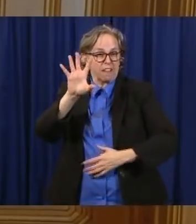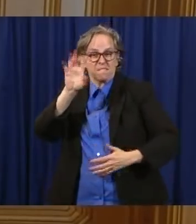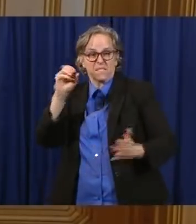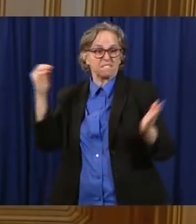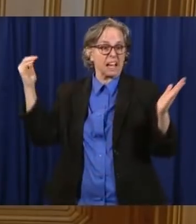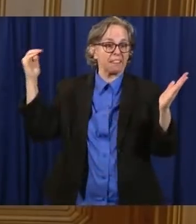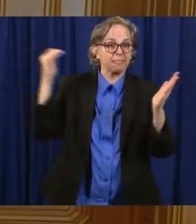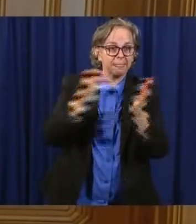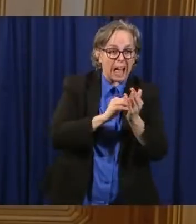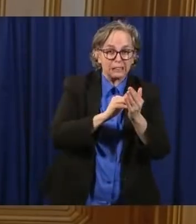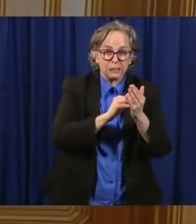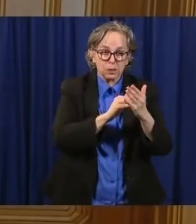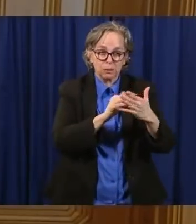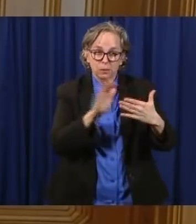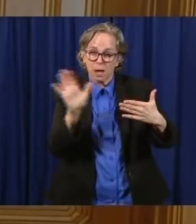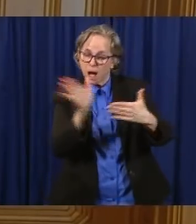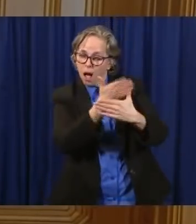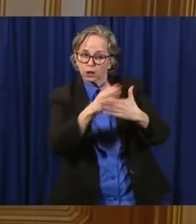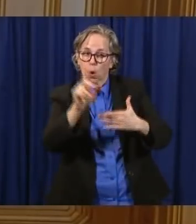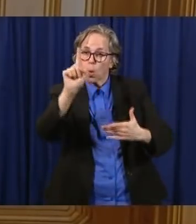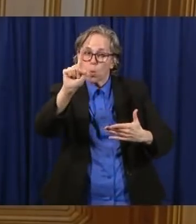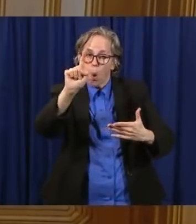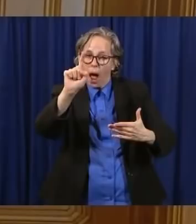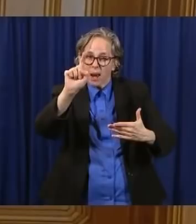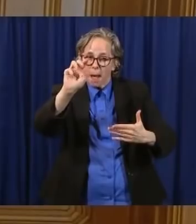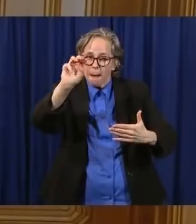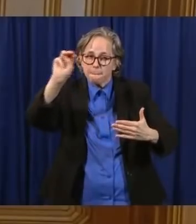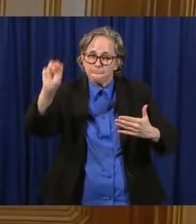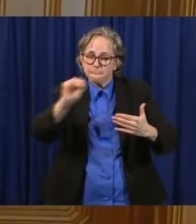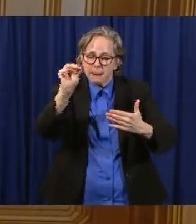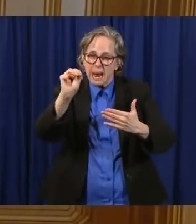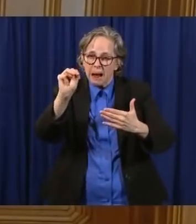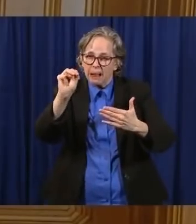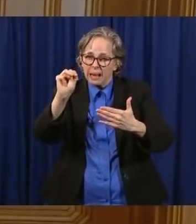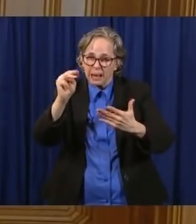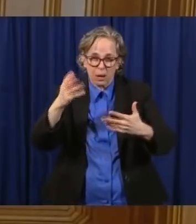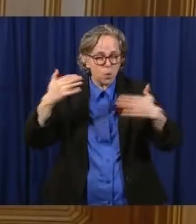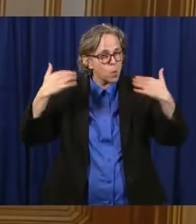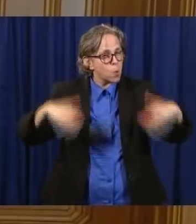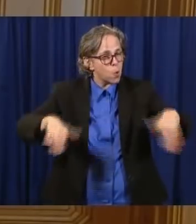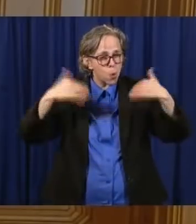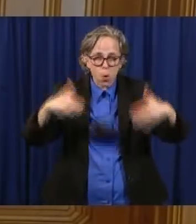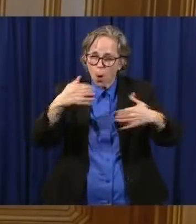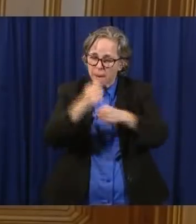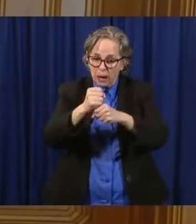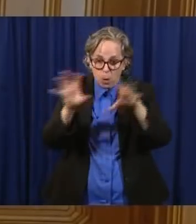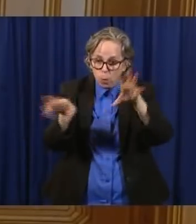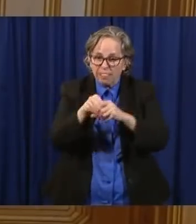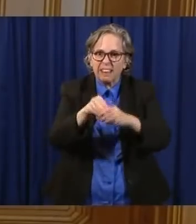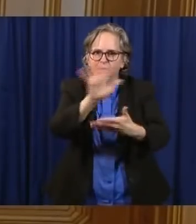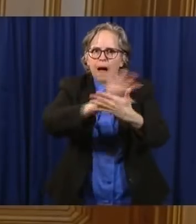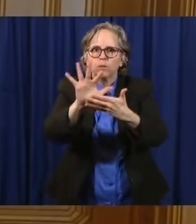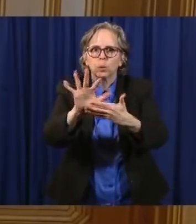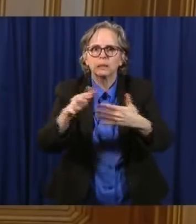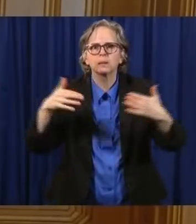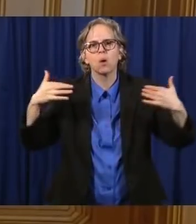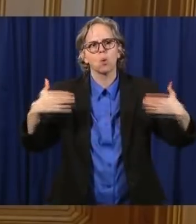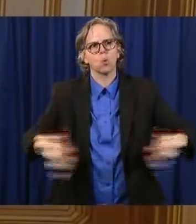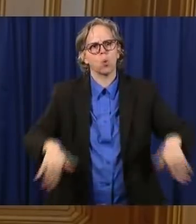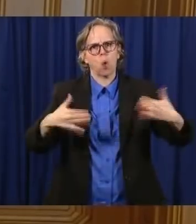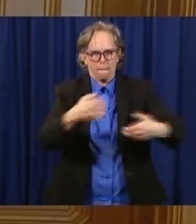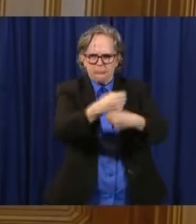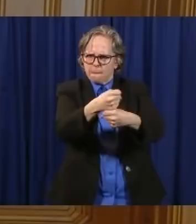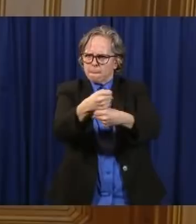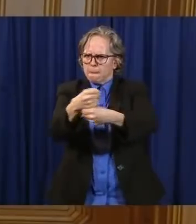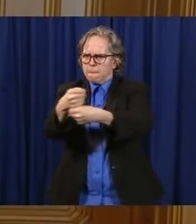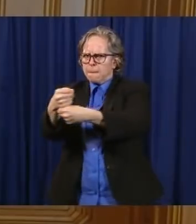the next 5 weeks. Once assembled, they will be delivered to the Ohio Department of Health They'll be inventoried, and then they will